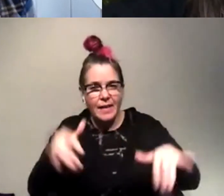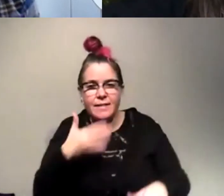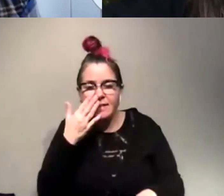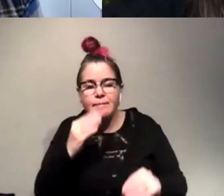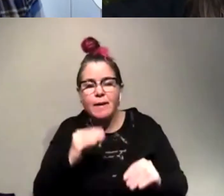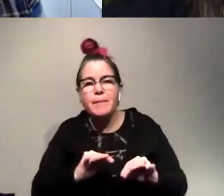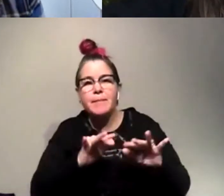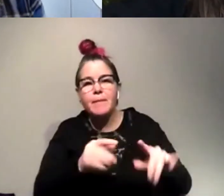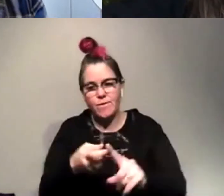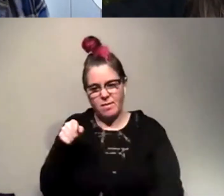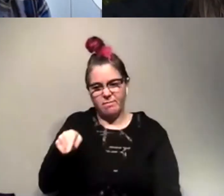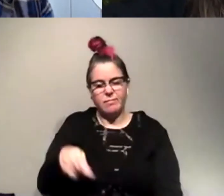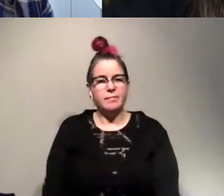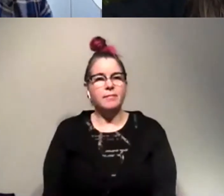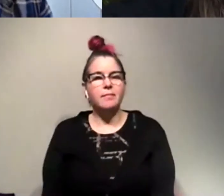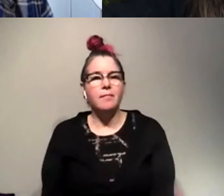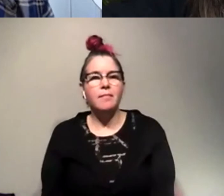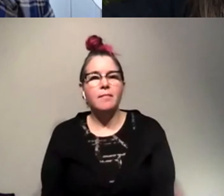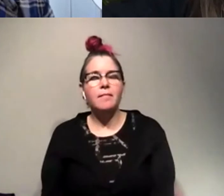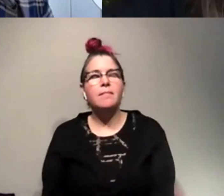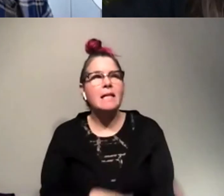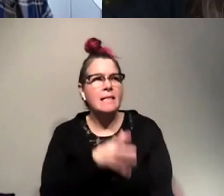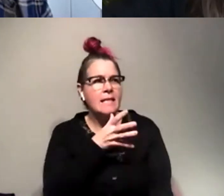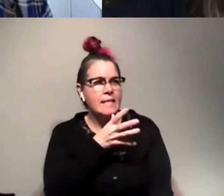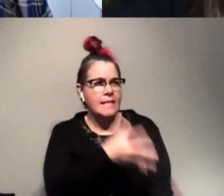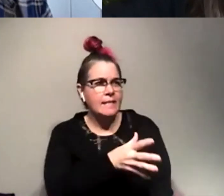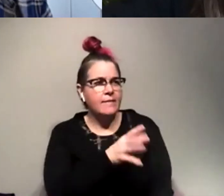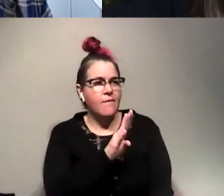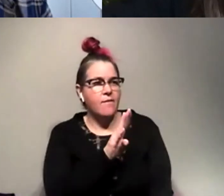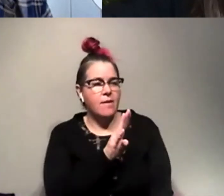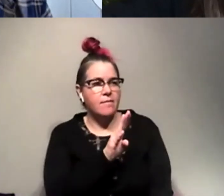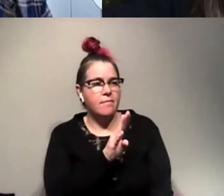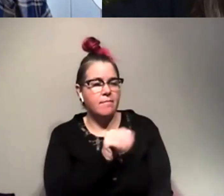And my least favorite, I